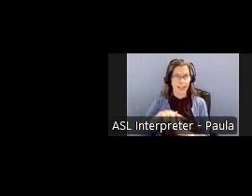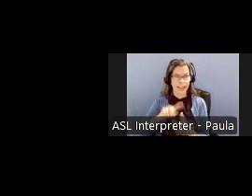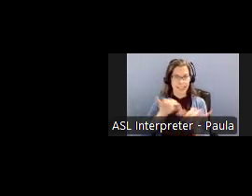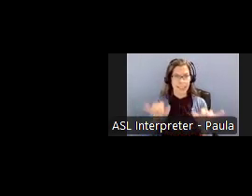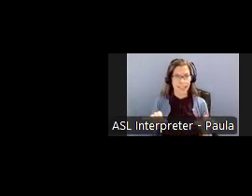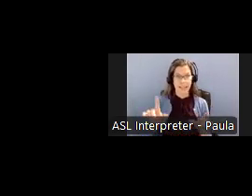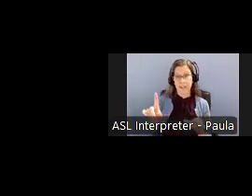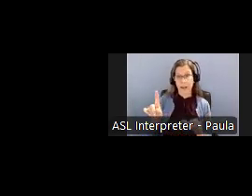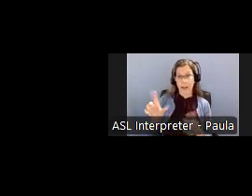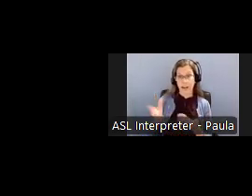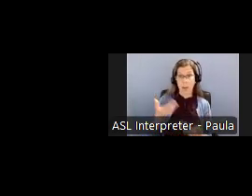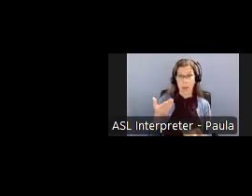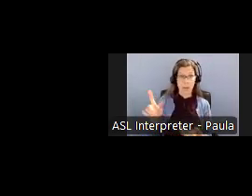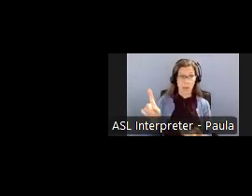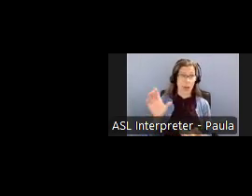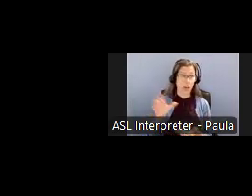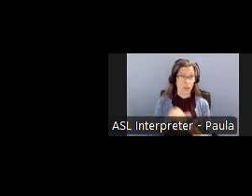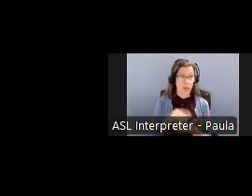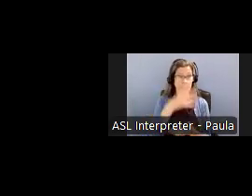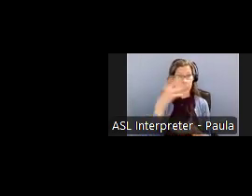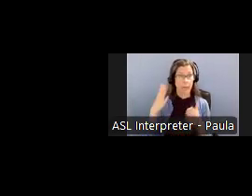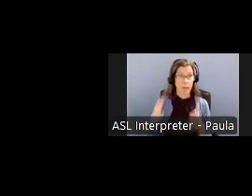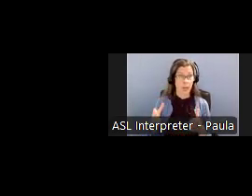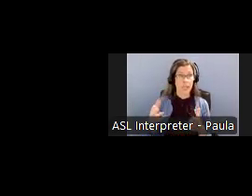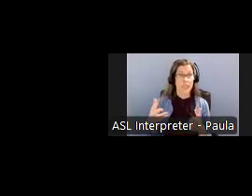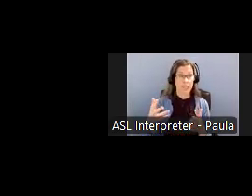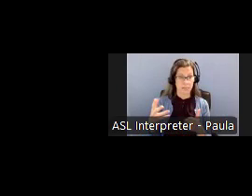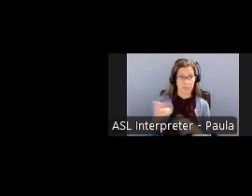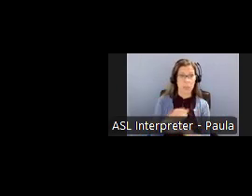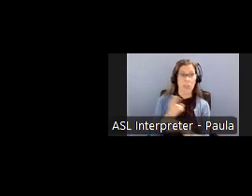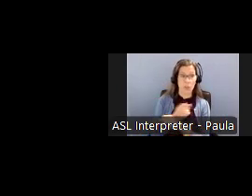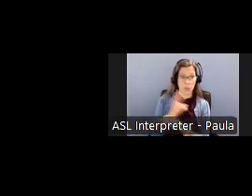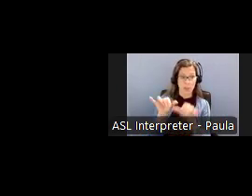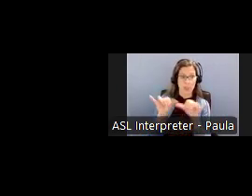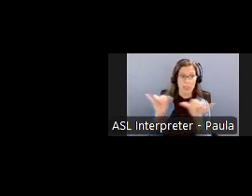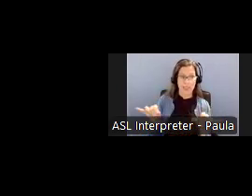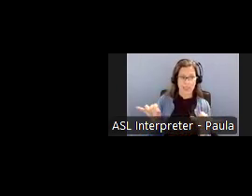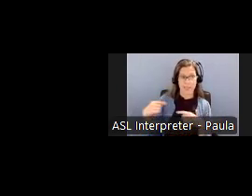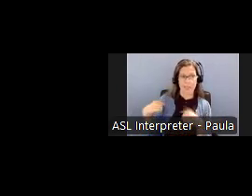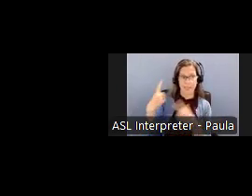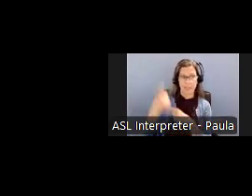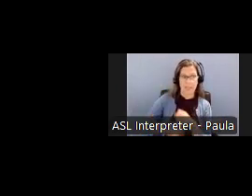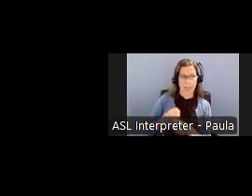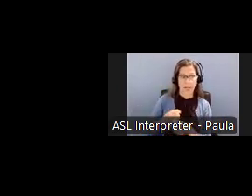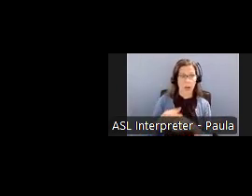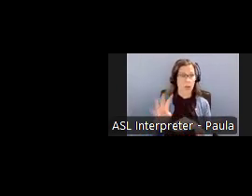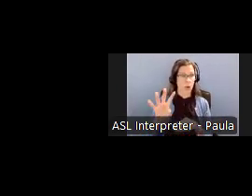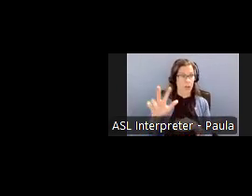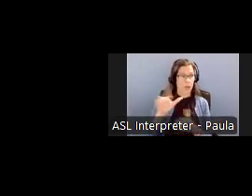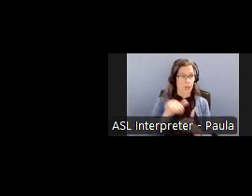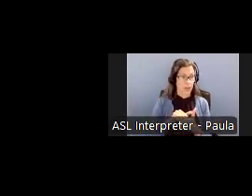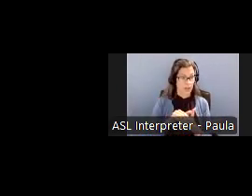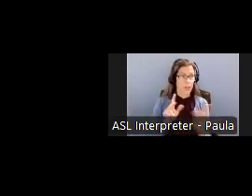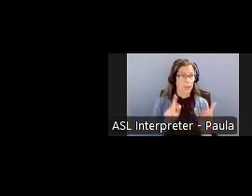have interacted with the application system over the last year. There are over 43,000 individuals without an immigration